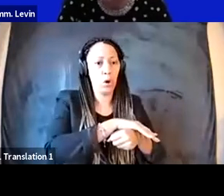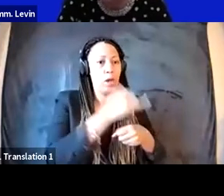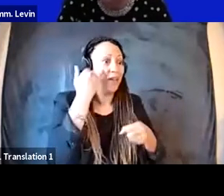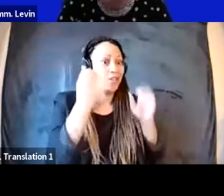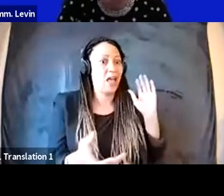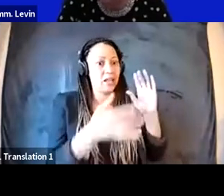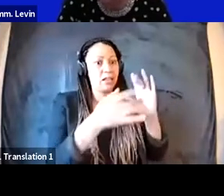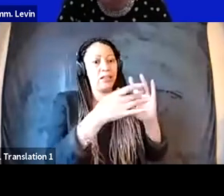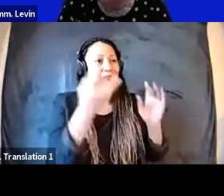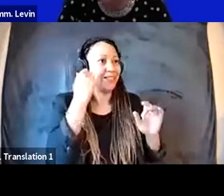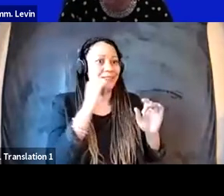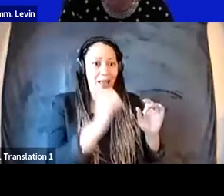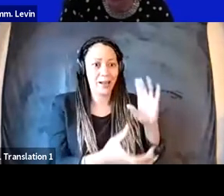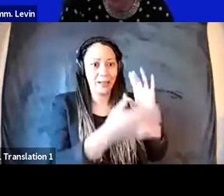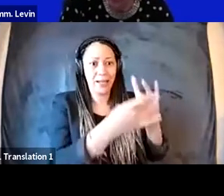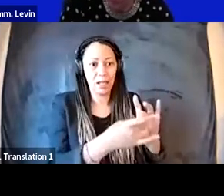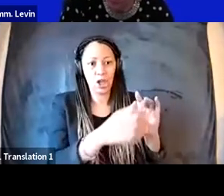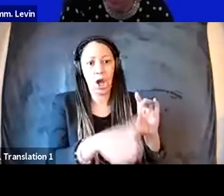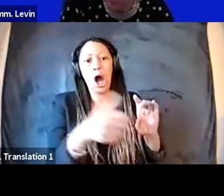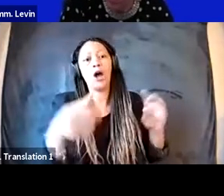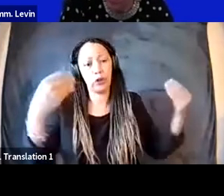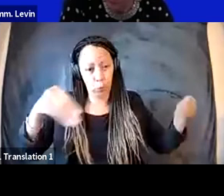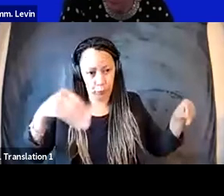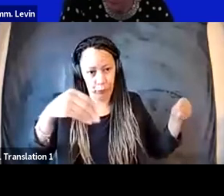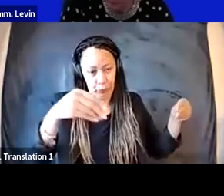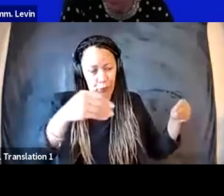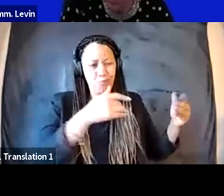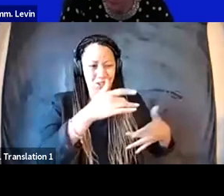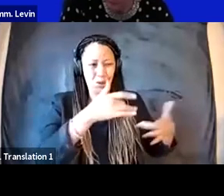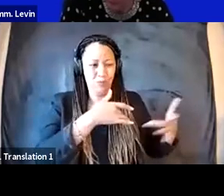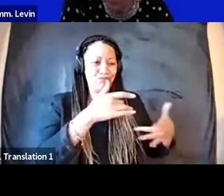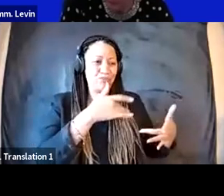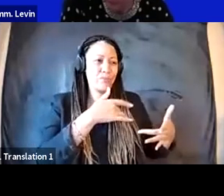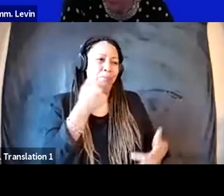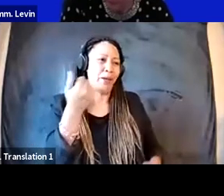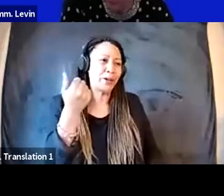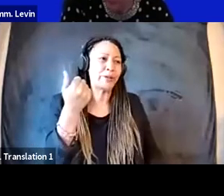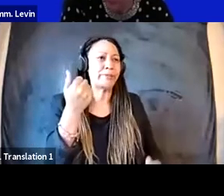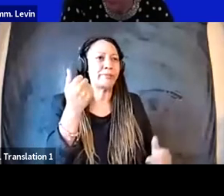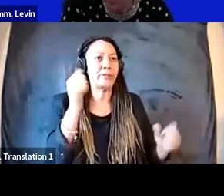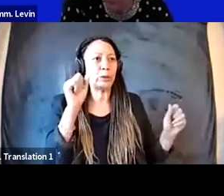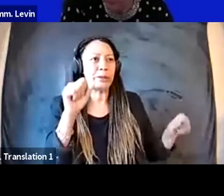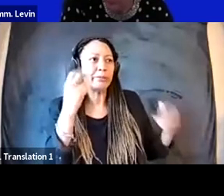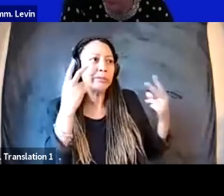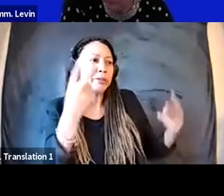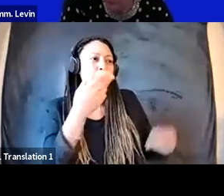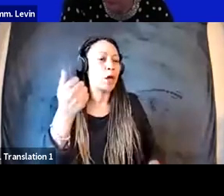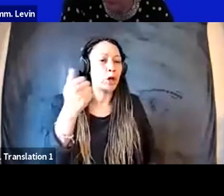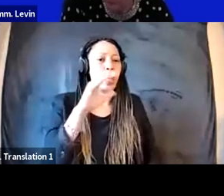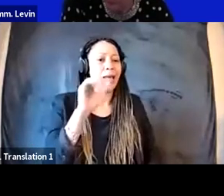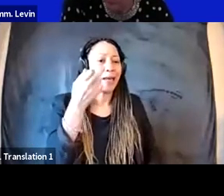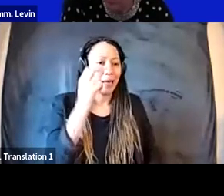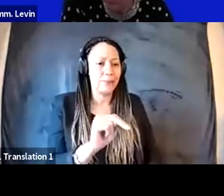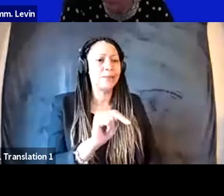to, you know, other kinds of retail. So I have some concerns. I think it's better if it's more visible. Caton, you know, I